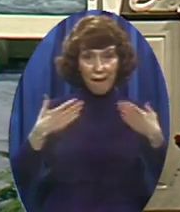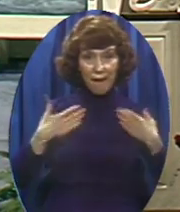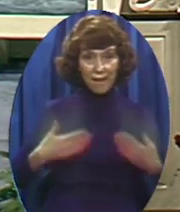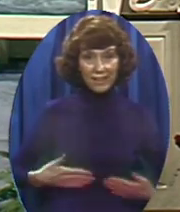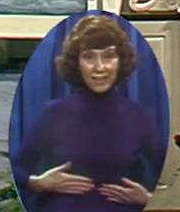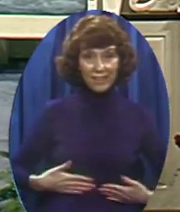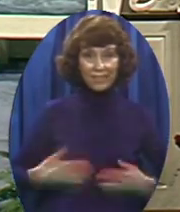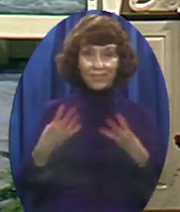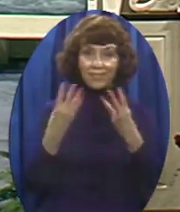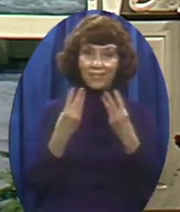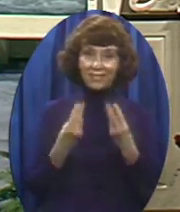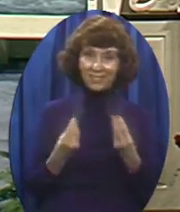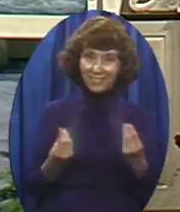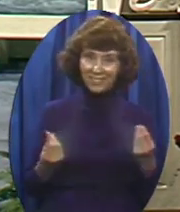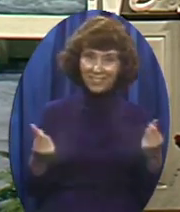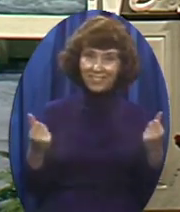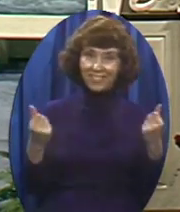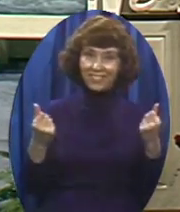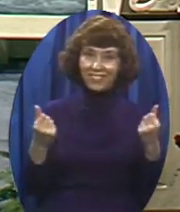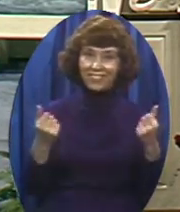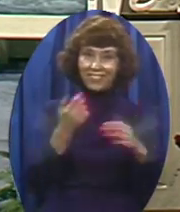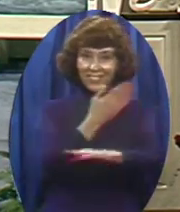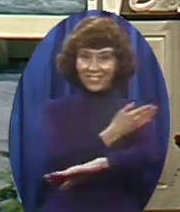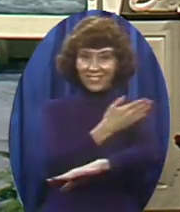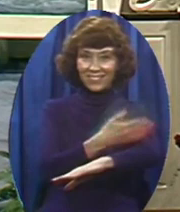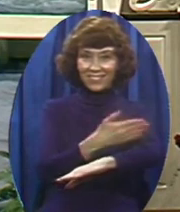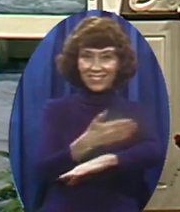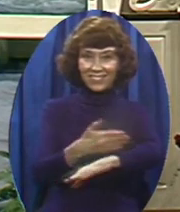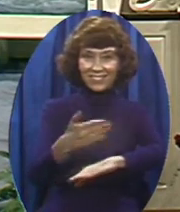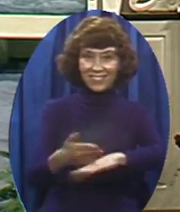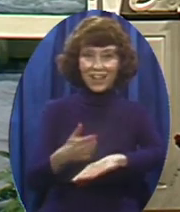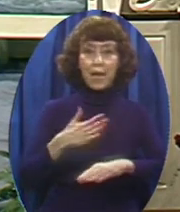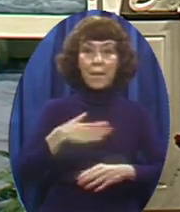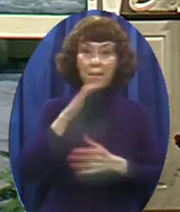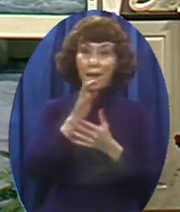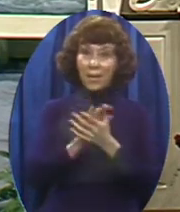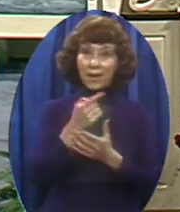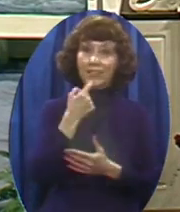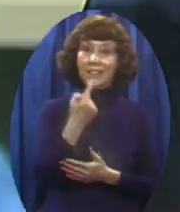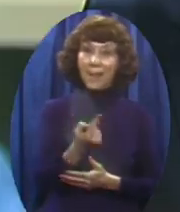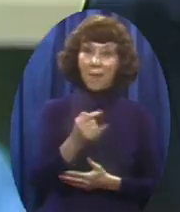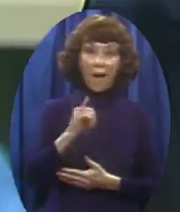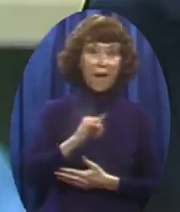can tell you that I'm not the same fellow she married 25 years ago.